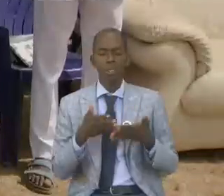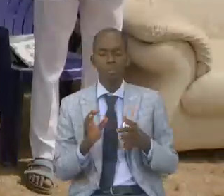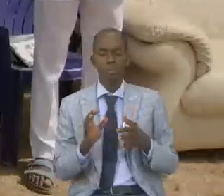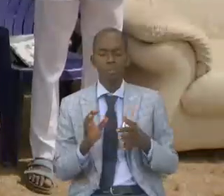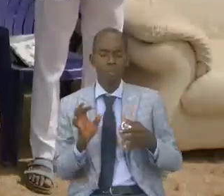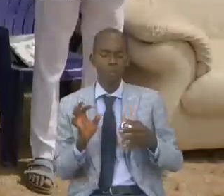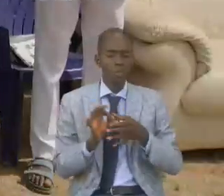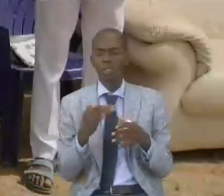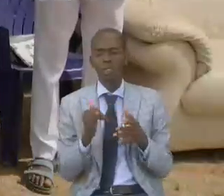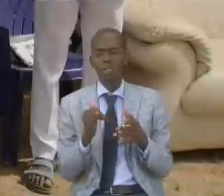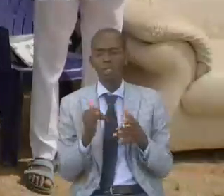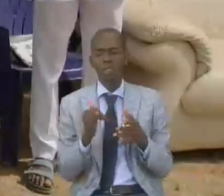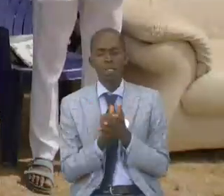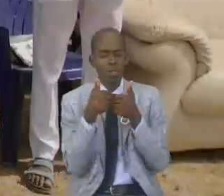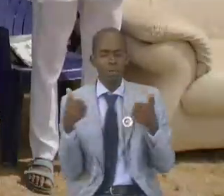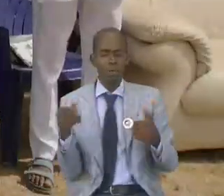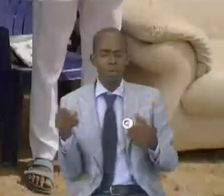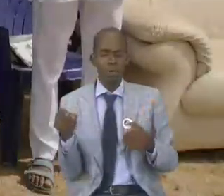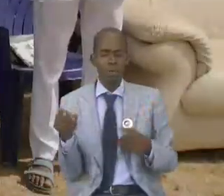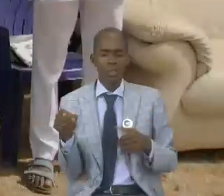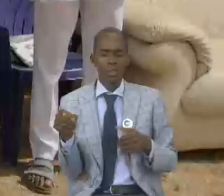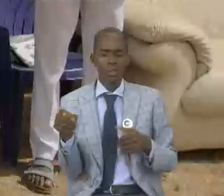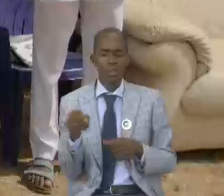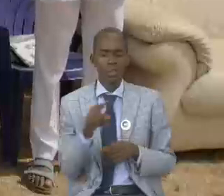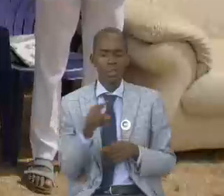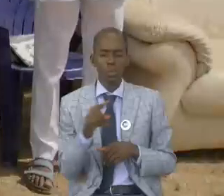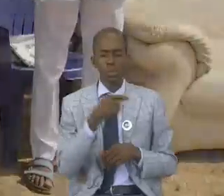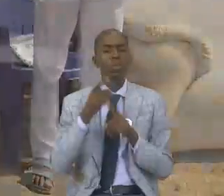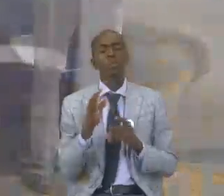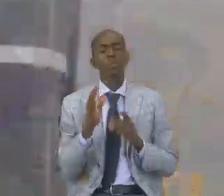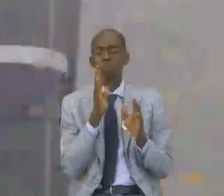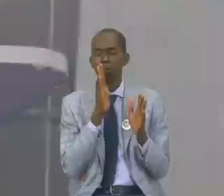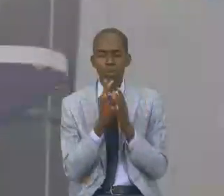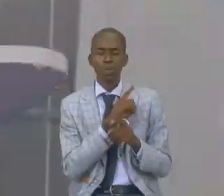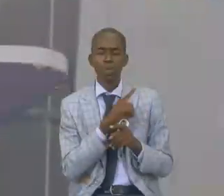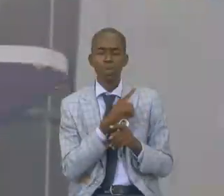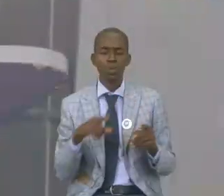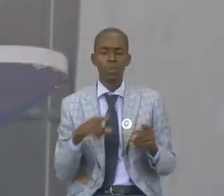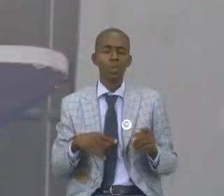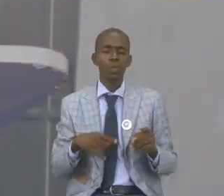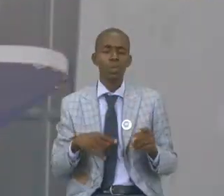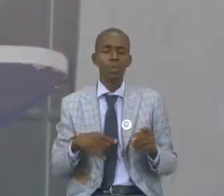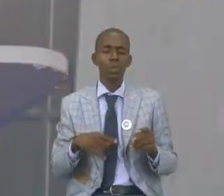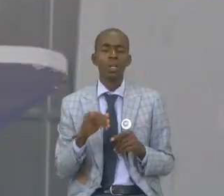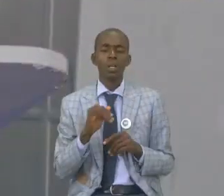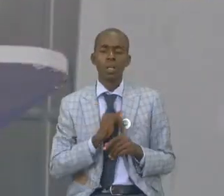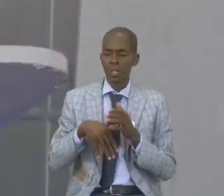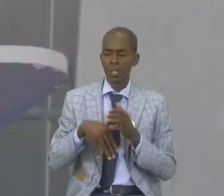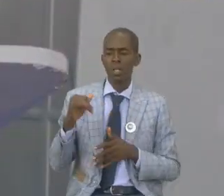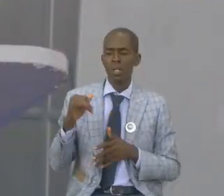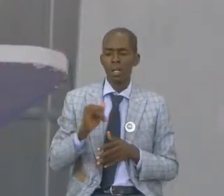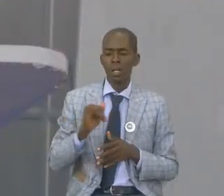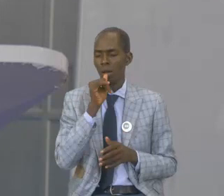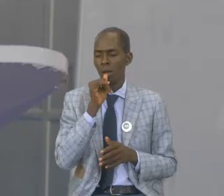me from God. Lord, I'm going out. I'm going to be a lily. I'm going to